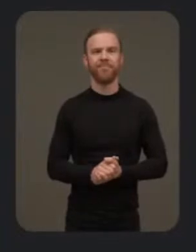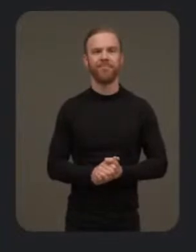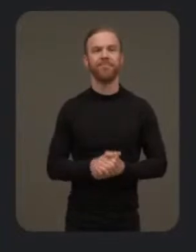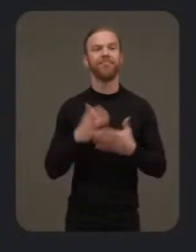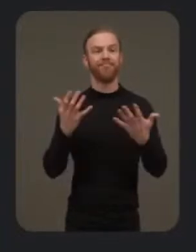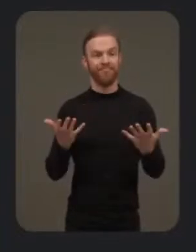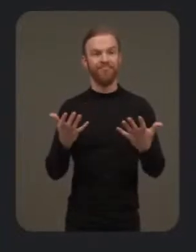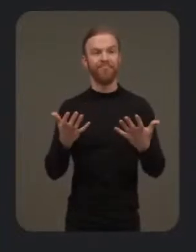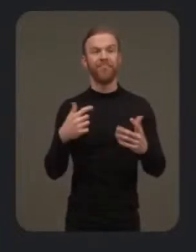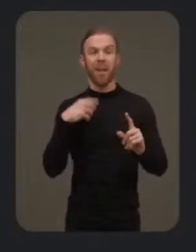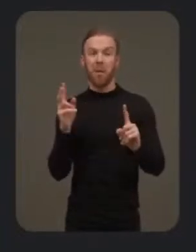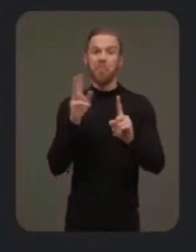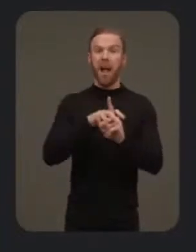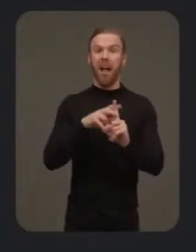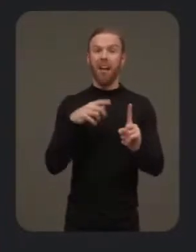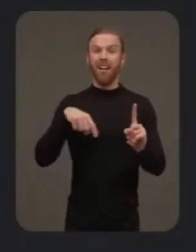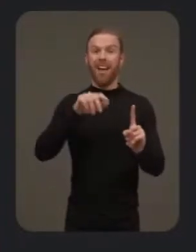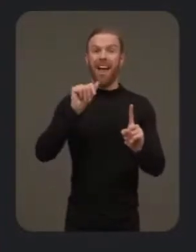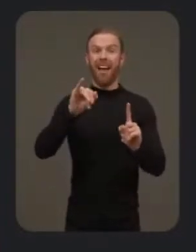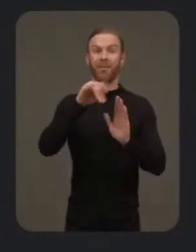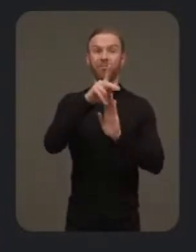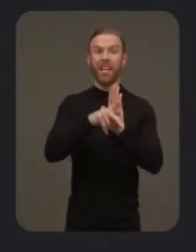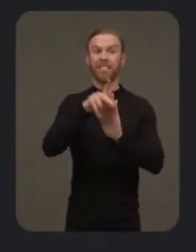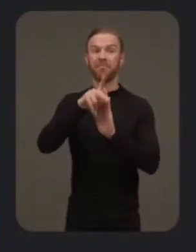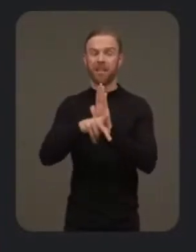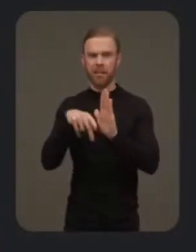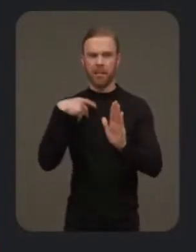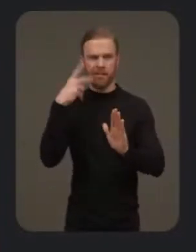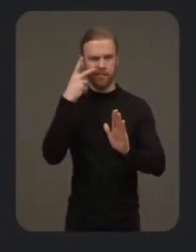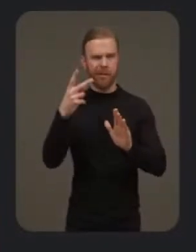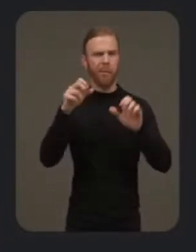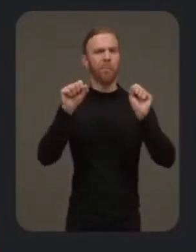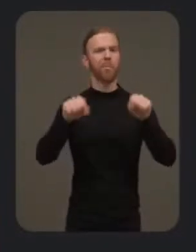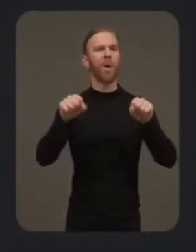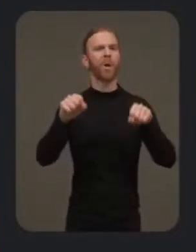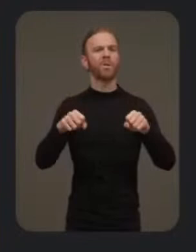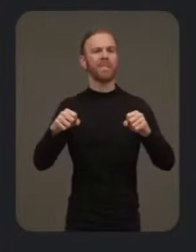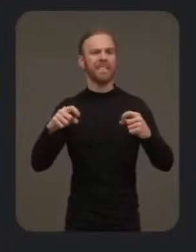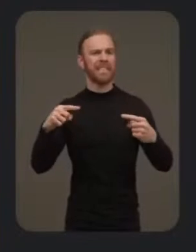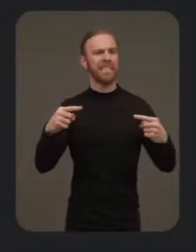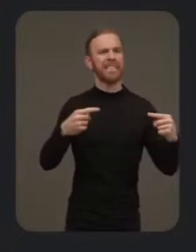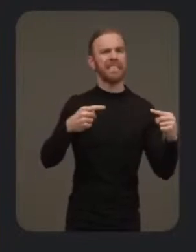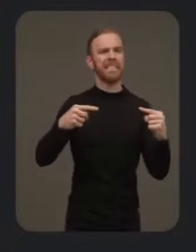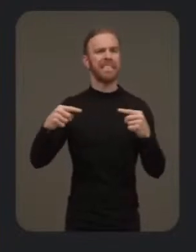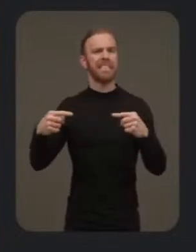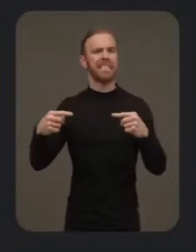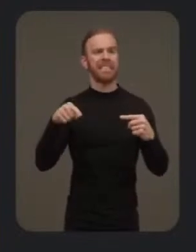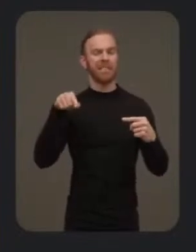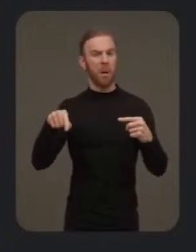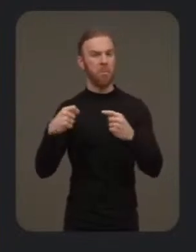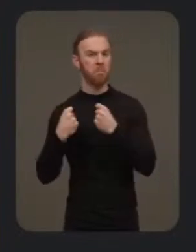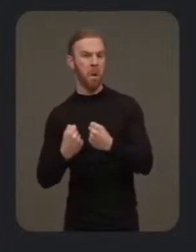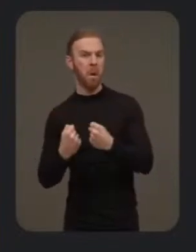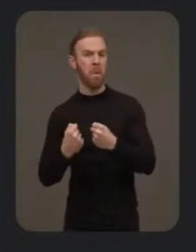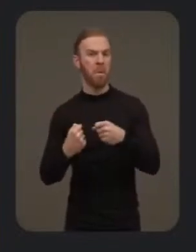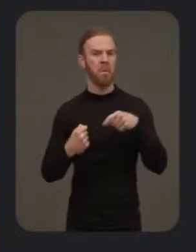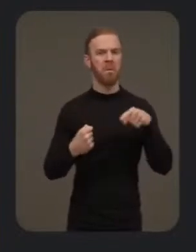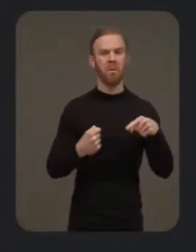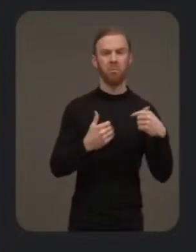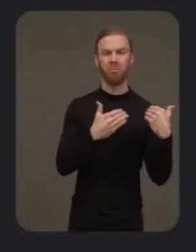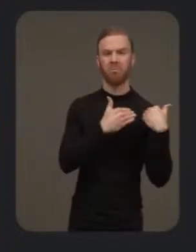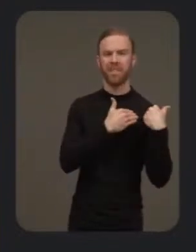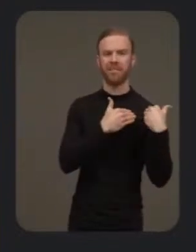As we apply our AI principles, we also start to see potential tensions when it comes to being bold